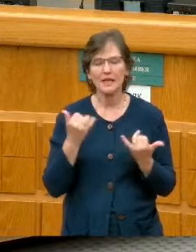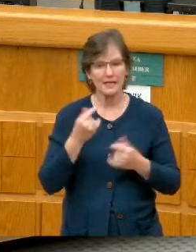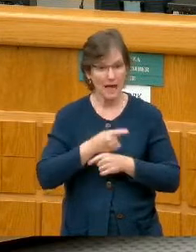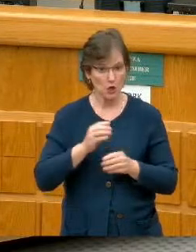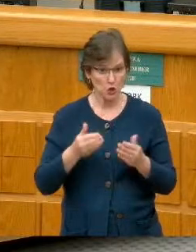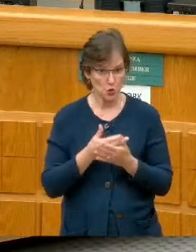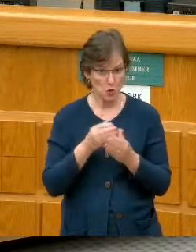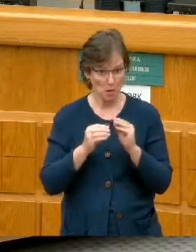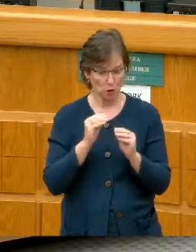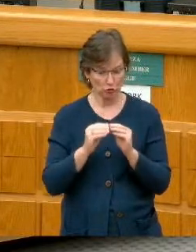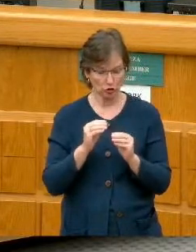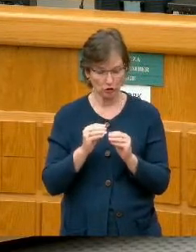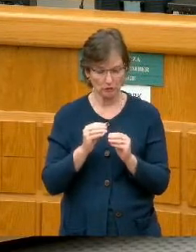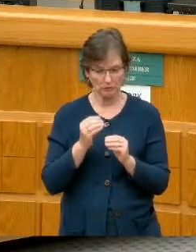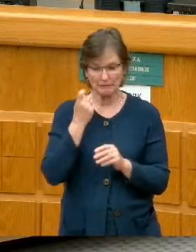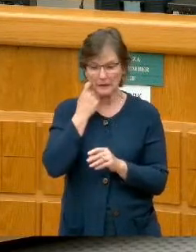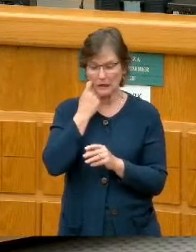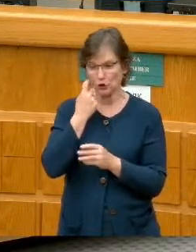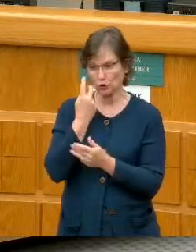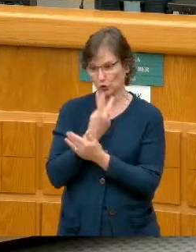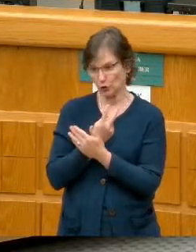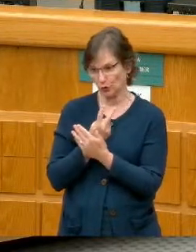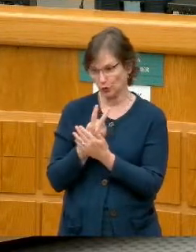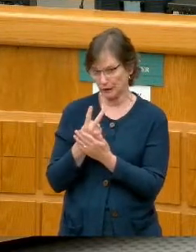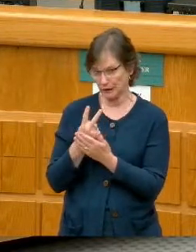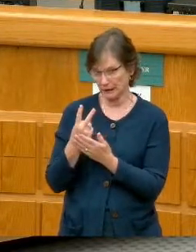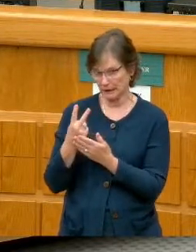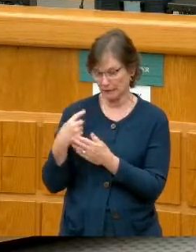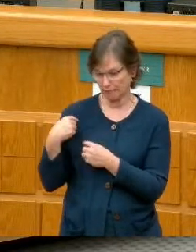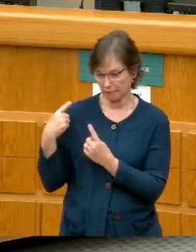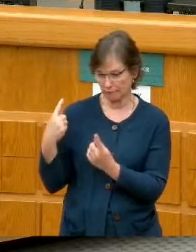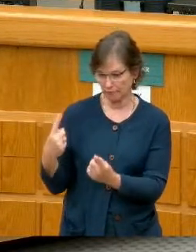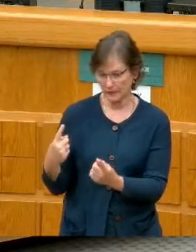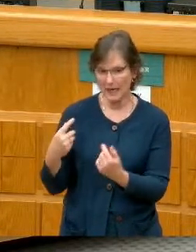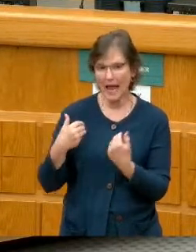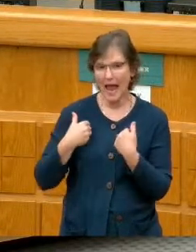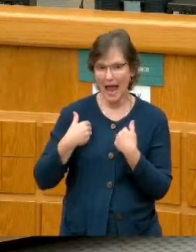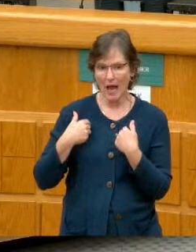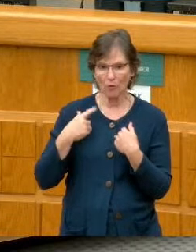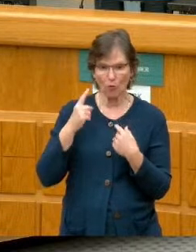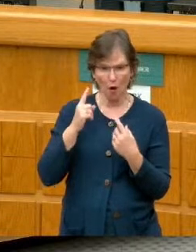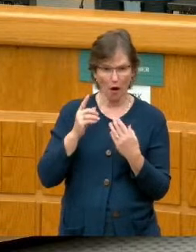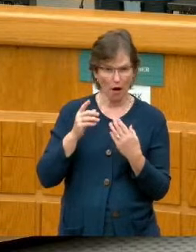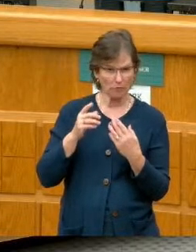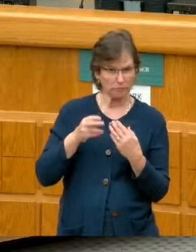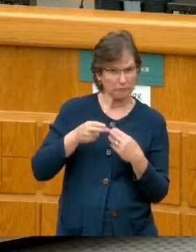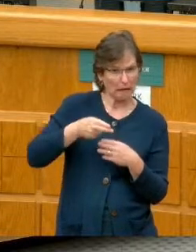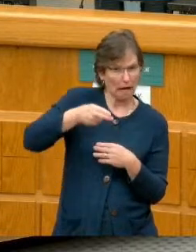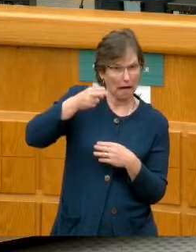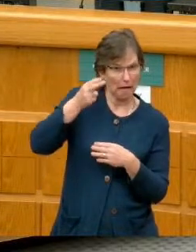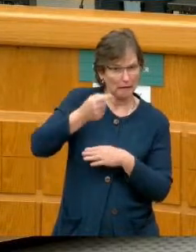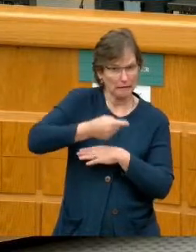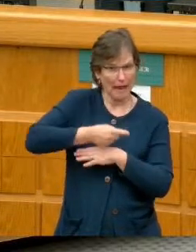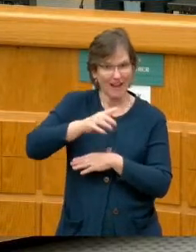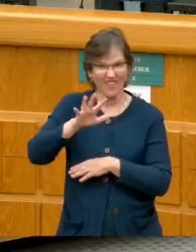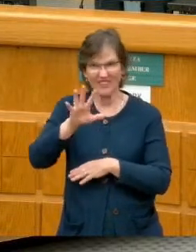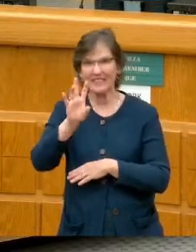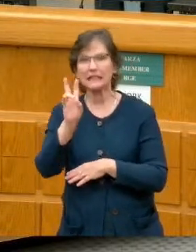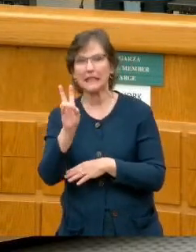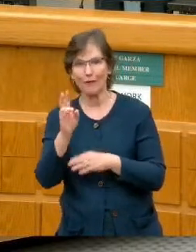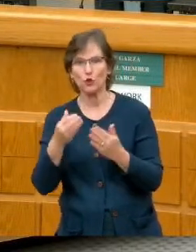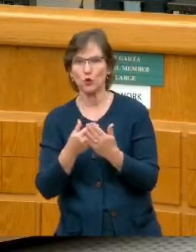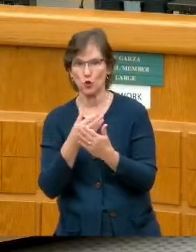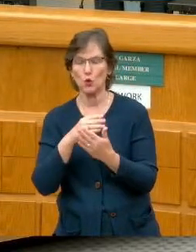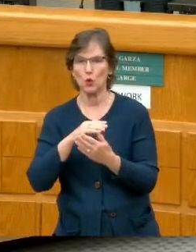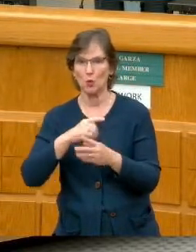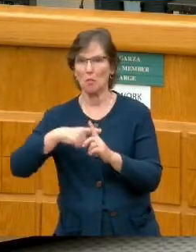over the past 2 weeks, we had this one spike of 57 cases, but last week we reminded you all that